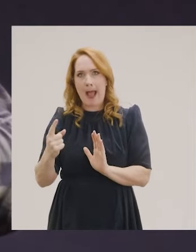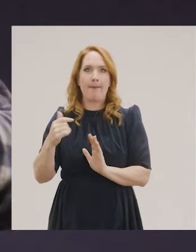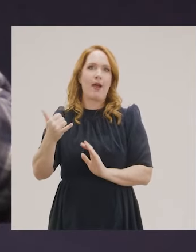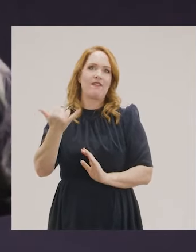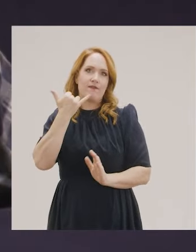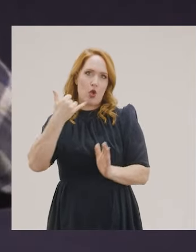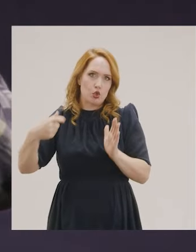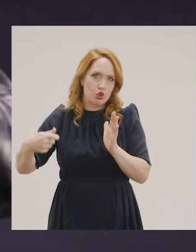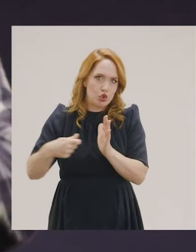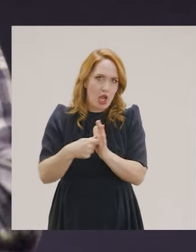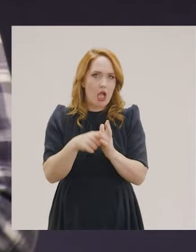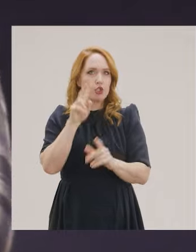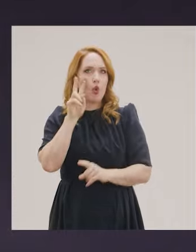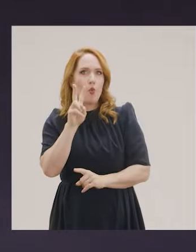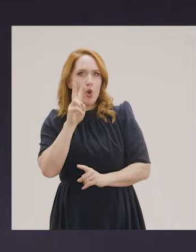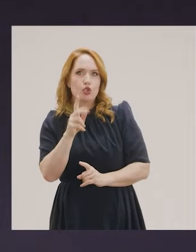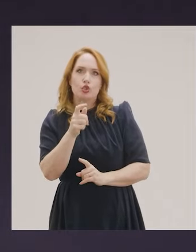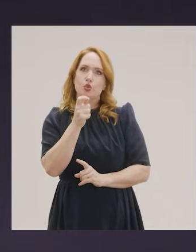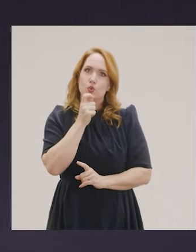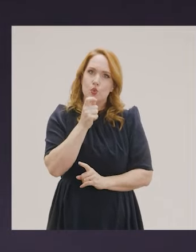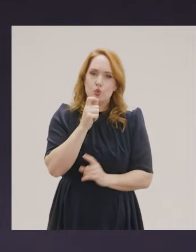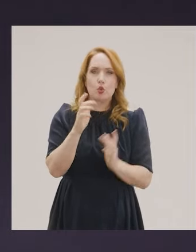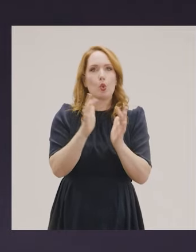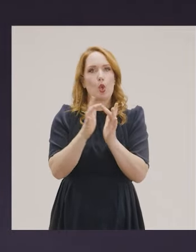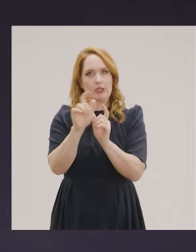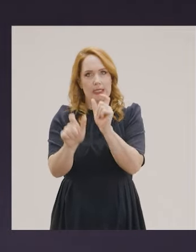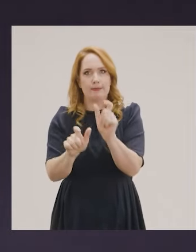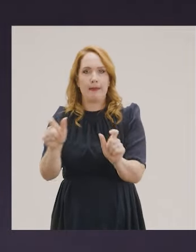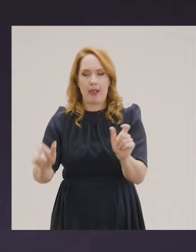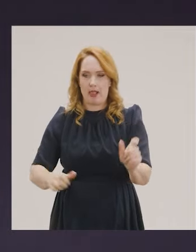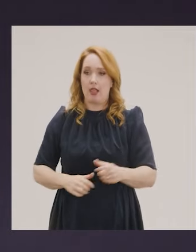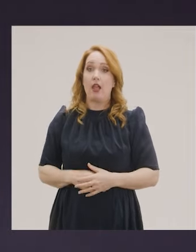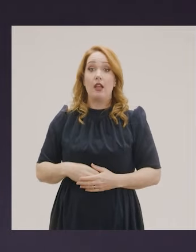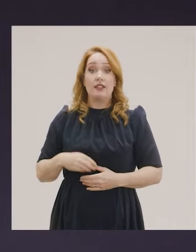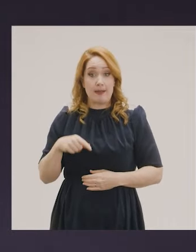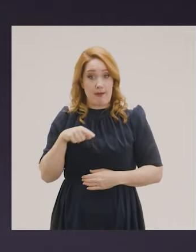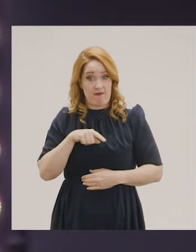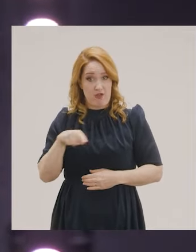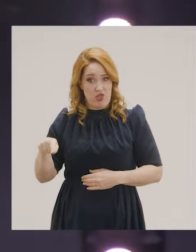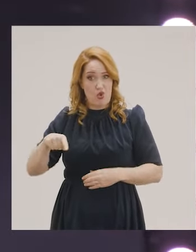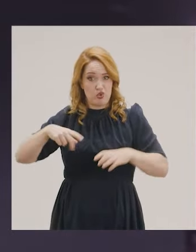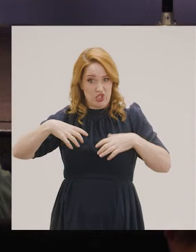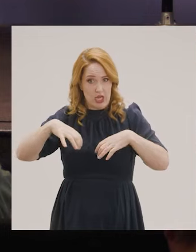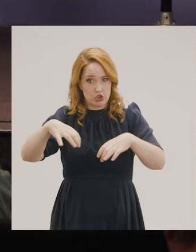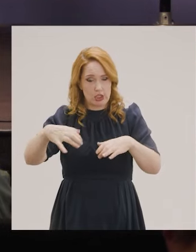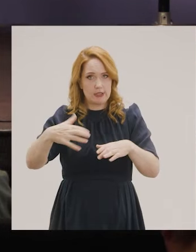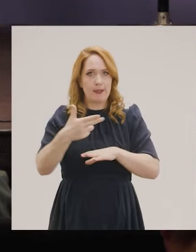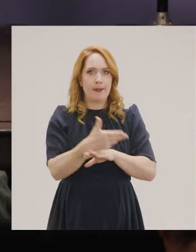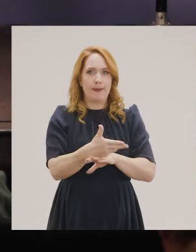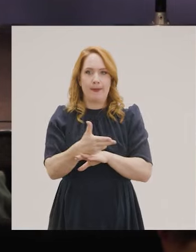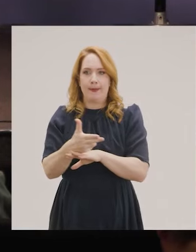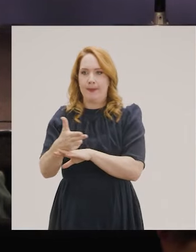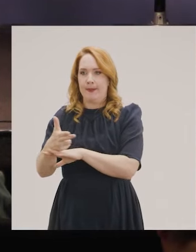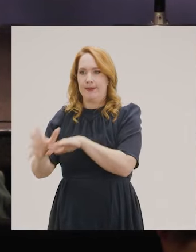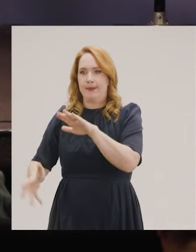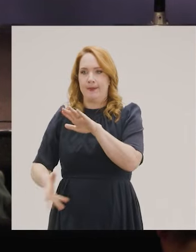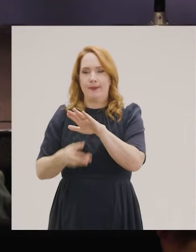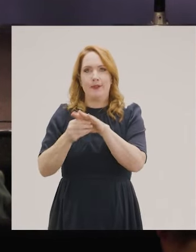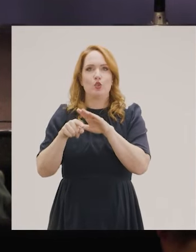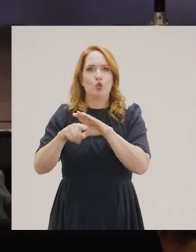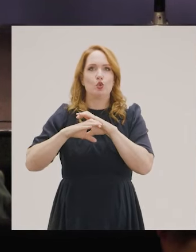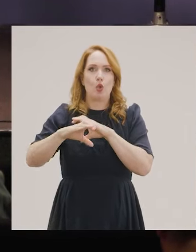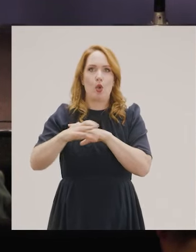And some of it was recorded and got on YouTube and went around the world. And as I've travelled in